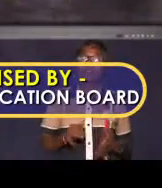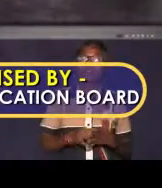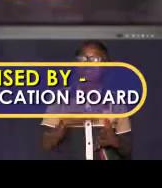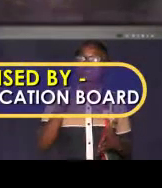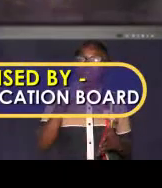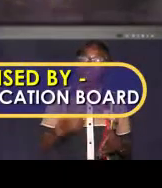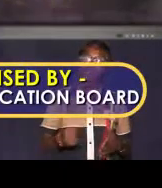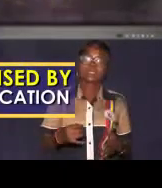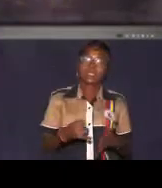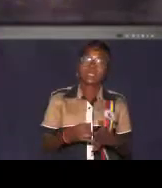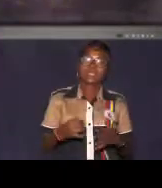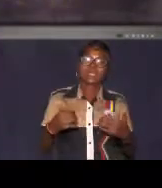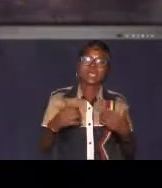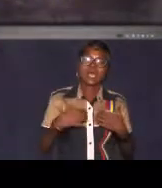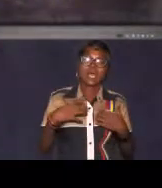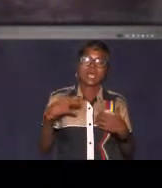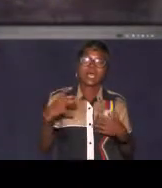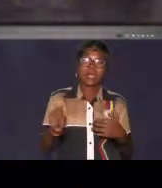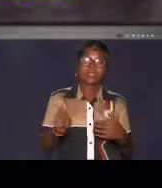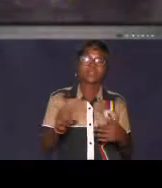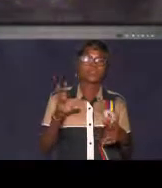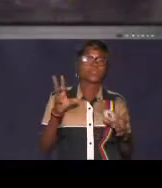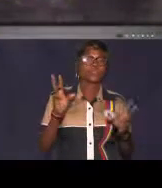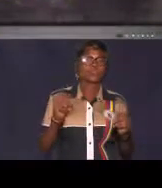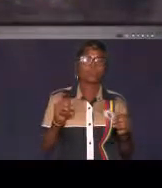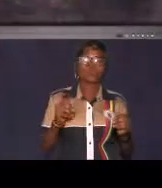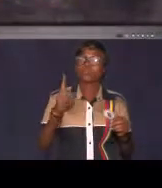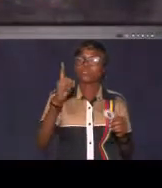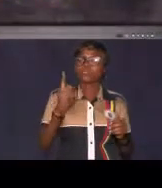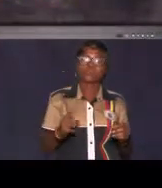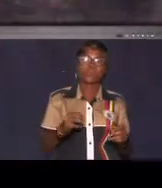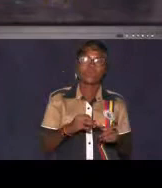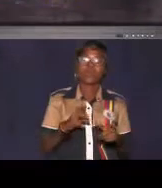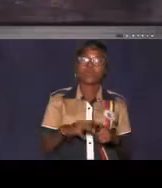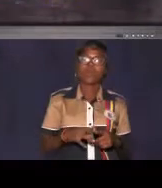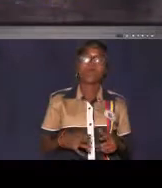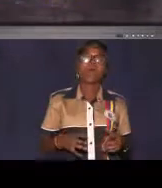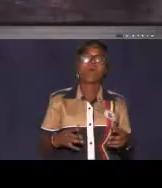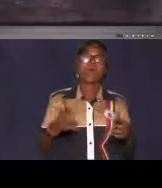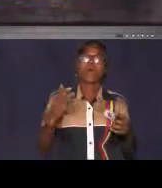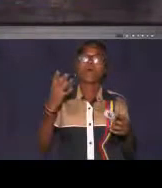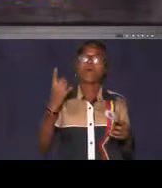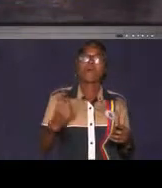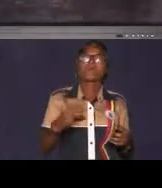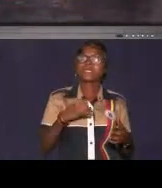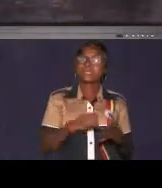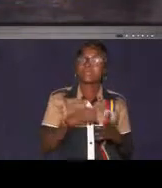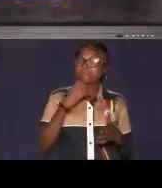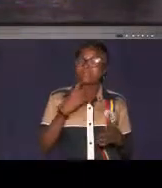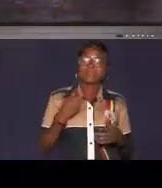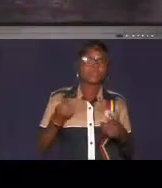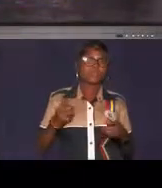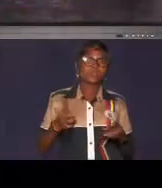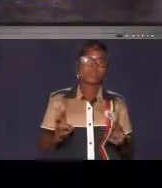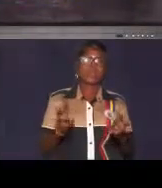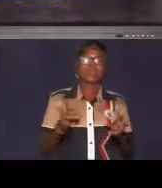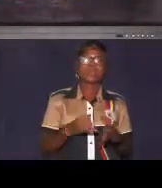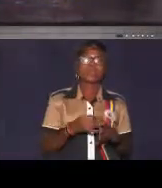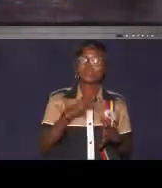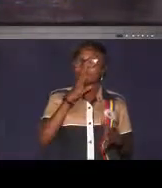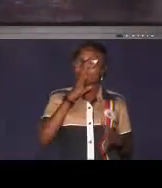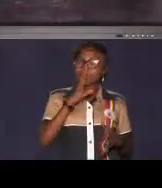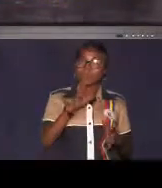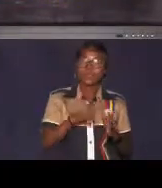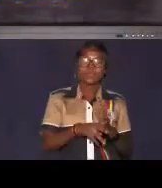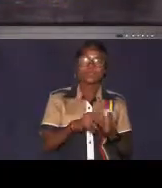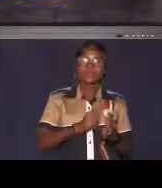other. That is the meaning. But it has no singular or plural form other than the way it